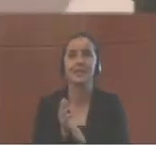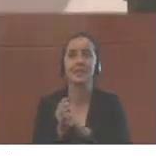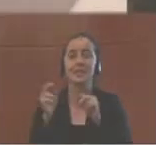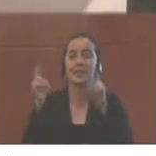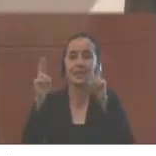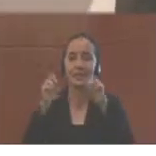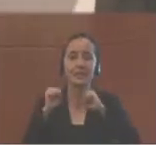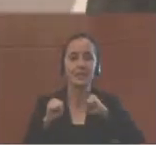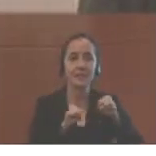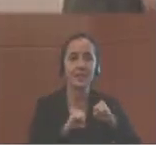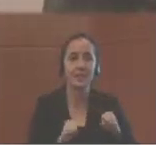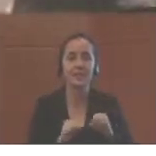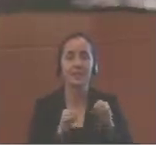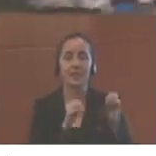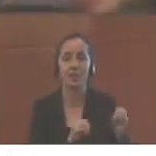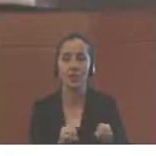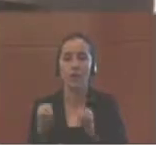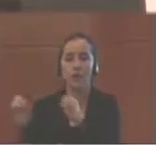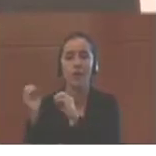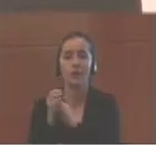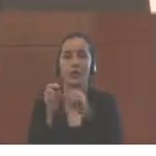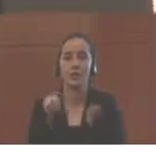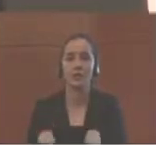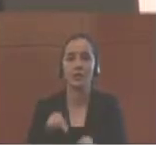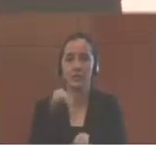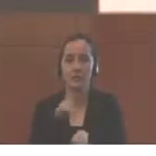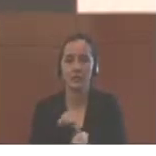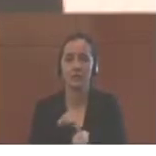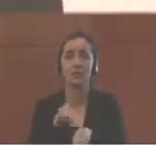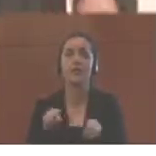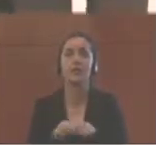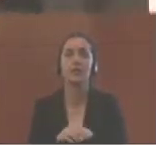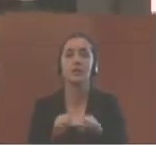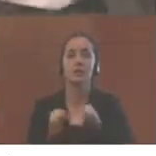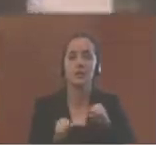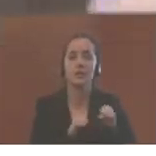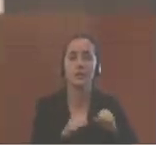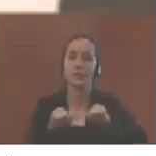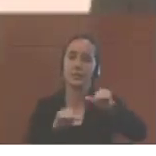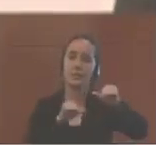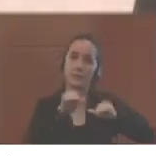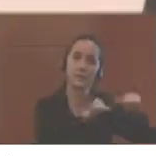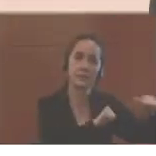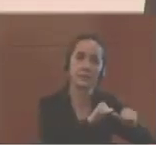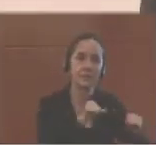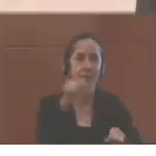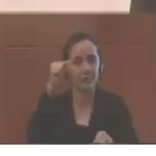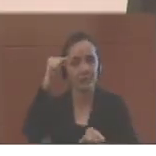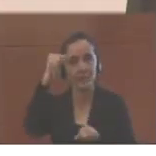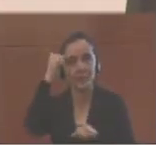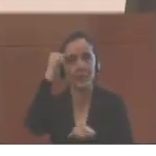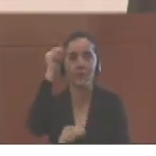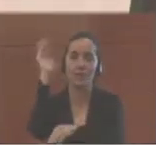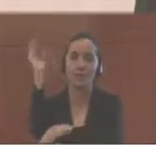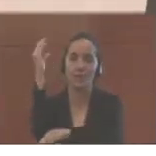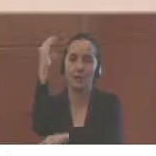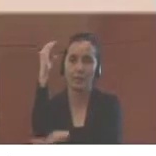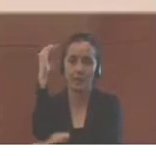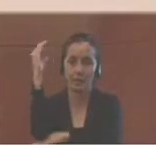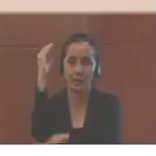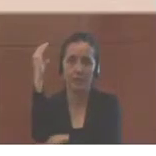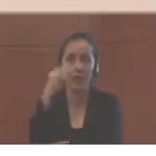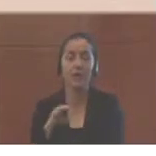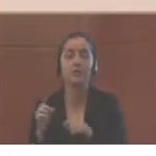a representative of the executive, the management department of the Presidency of